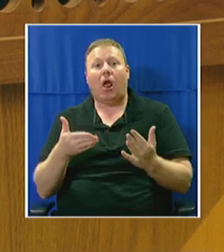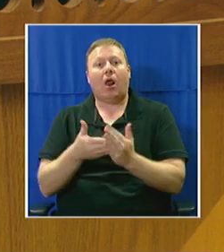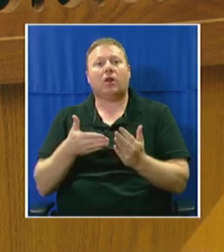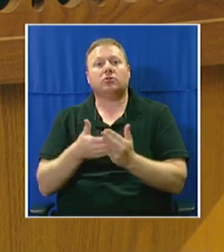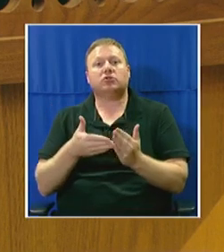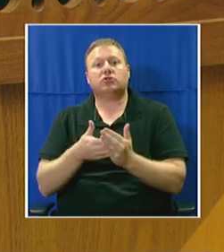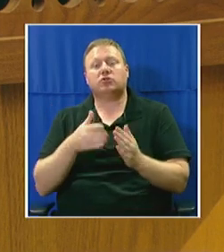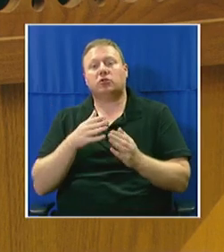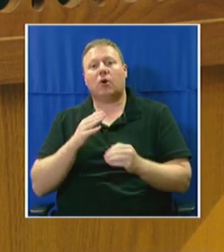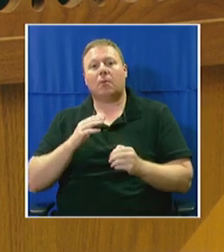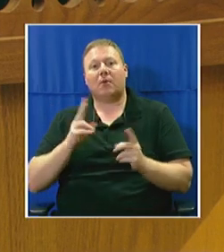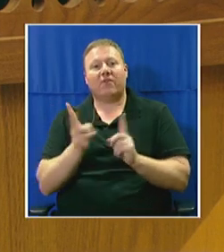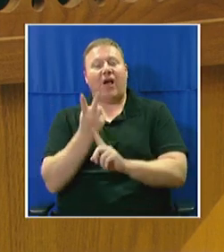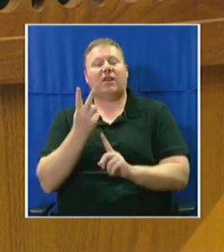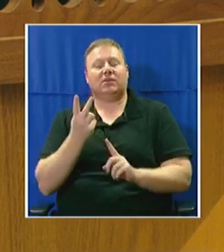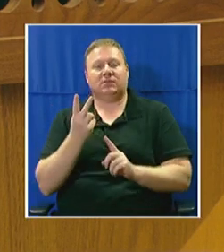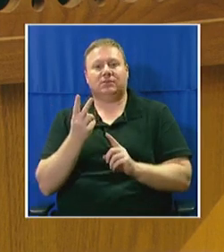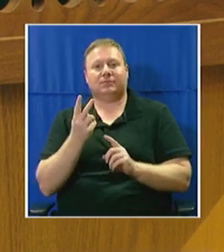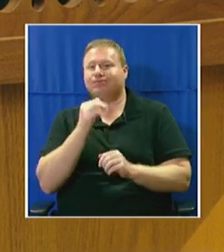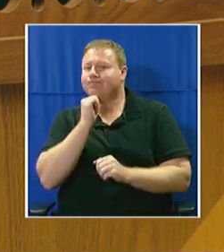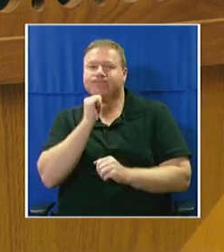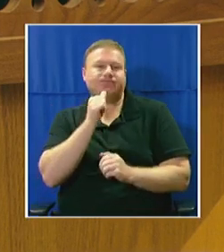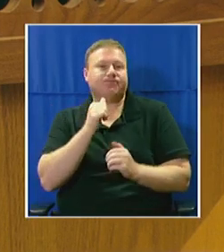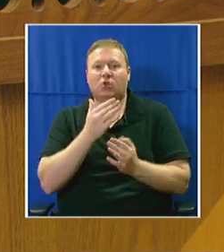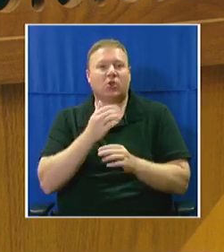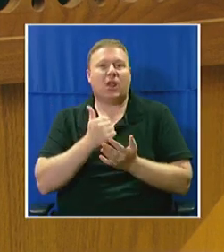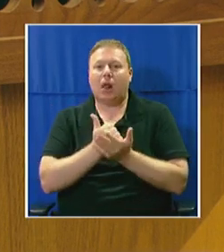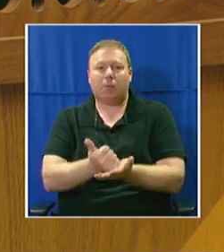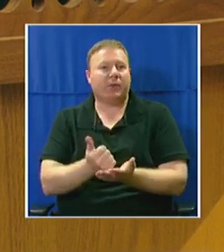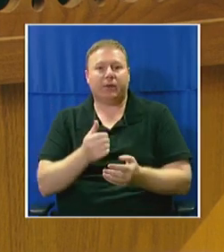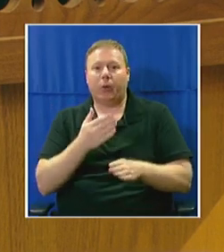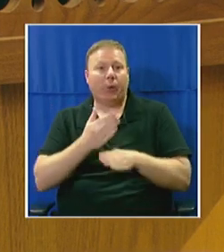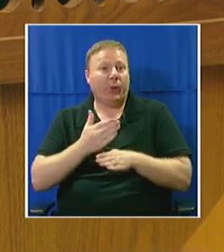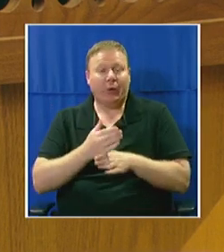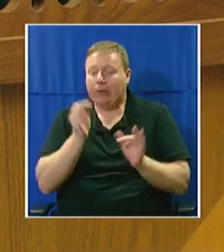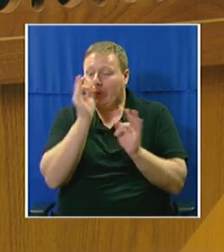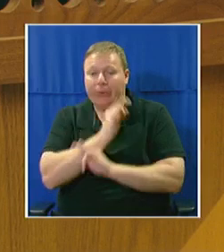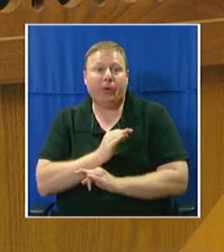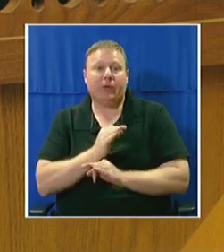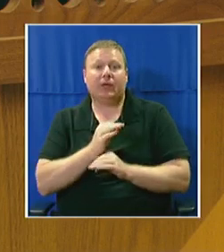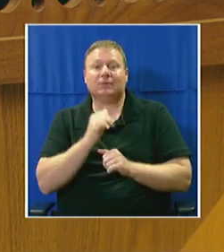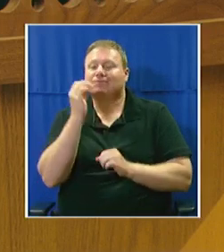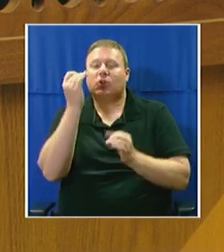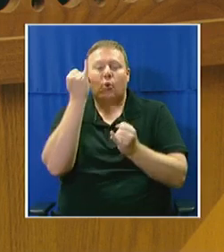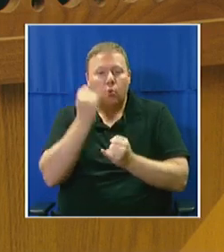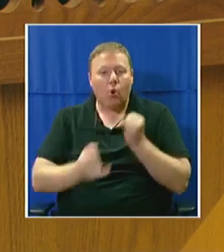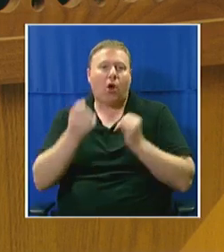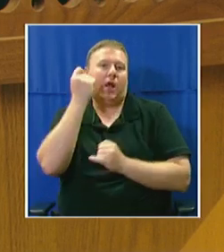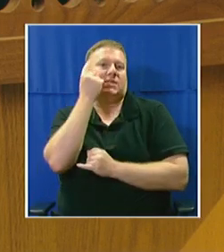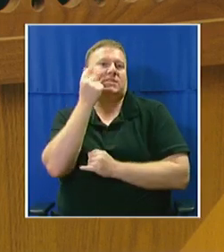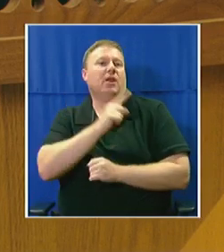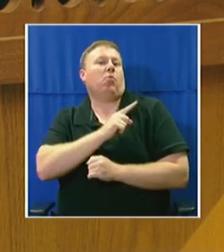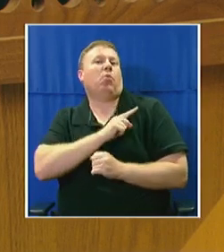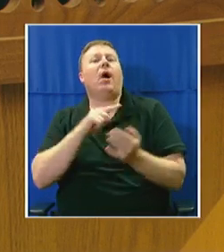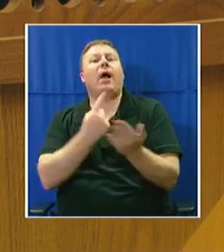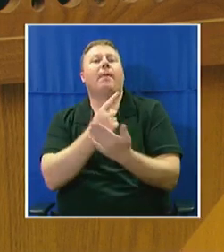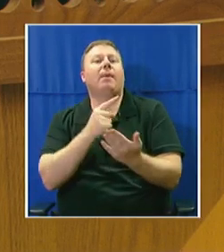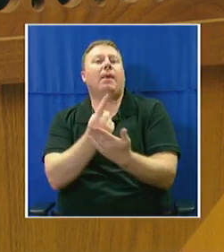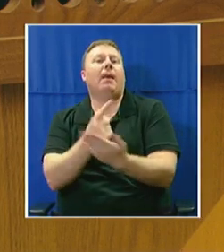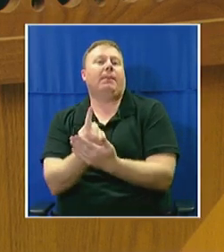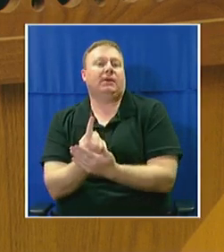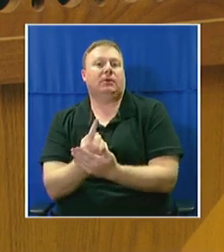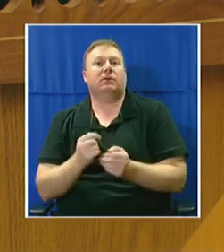endure the most pain the most atrocious rapes and most violence it is for these women that I speak up to